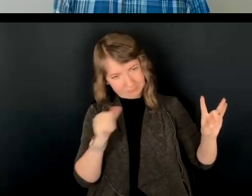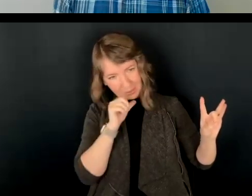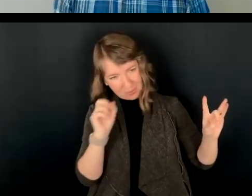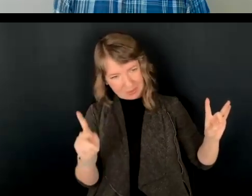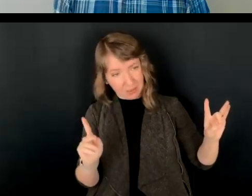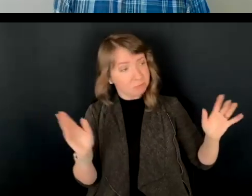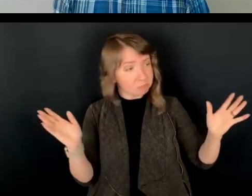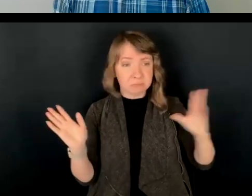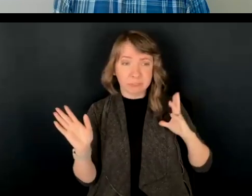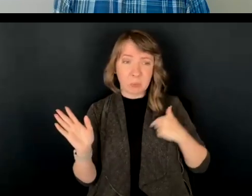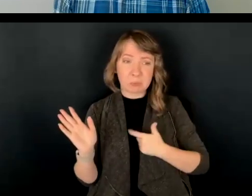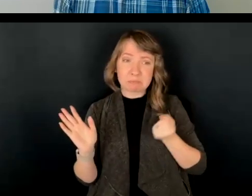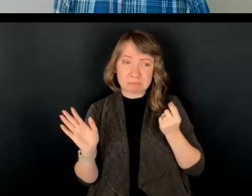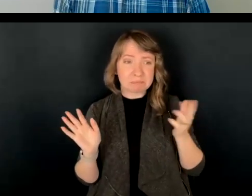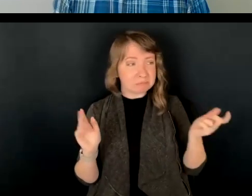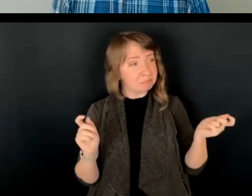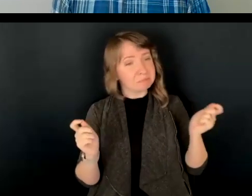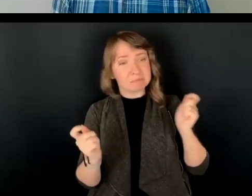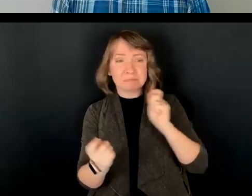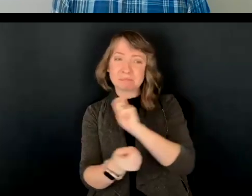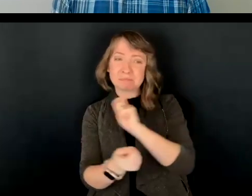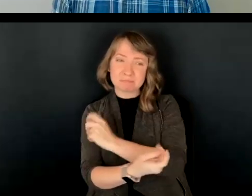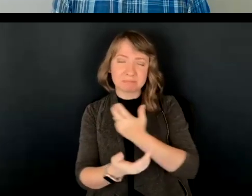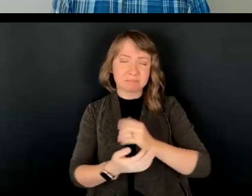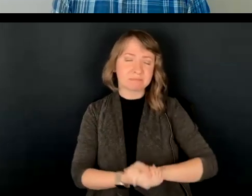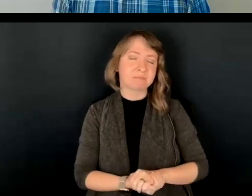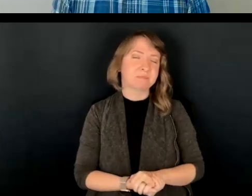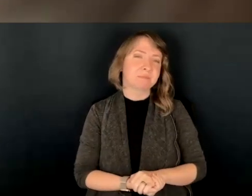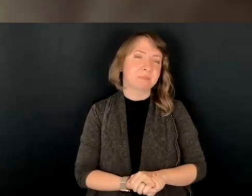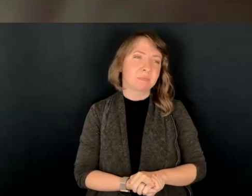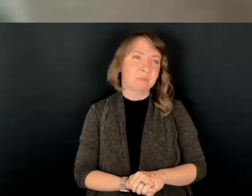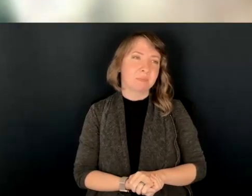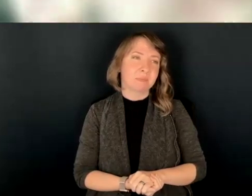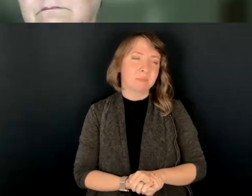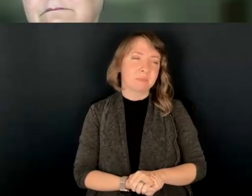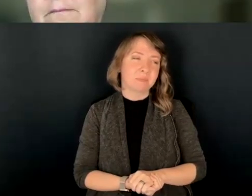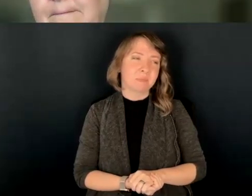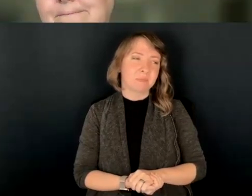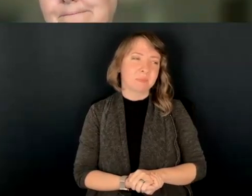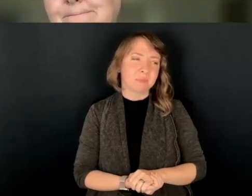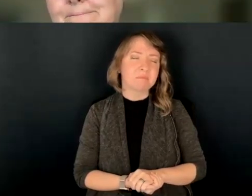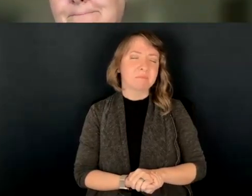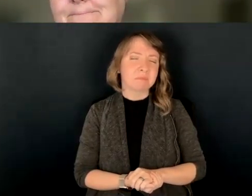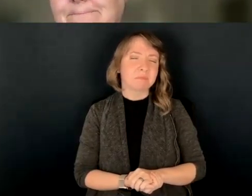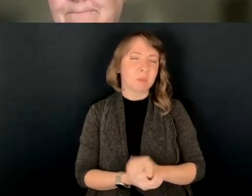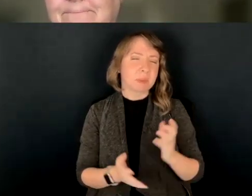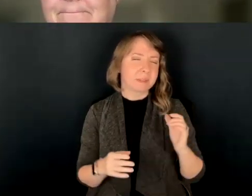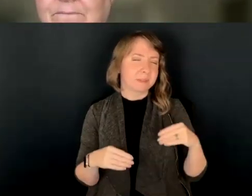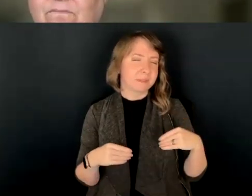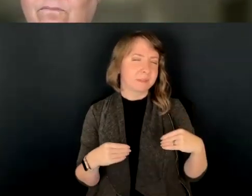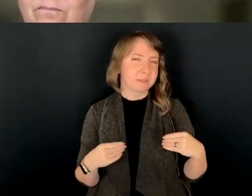We kind of, like, everything evolves. And I'll give a snippet